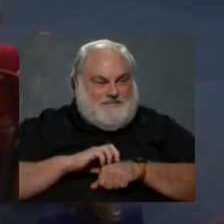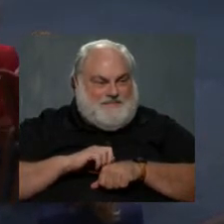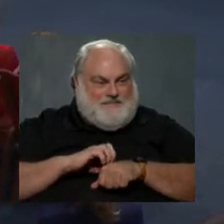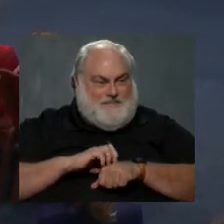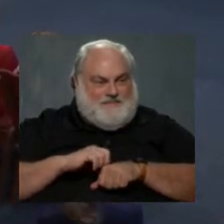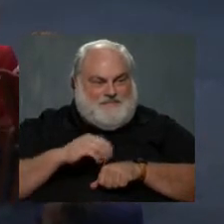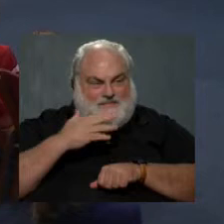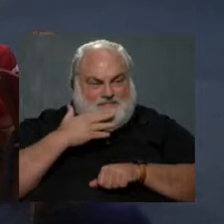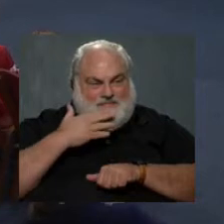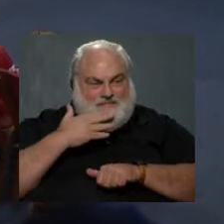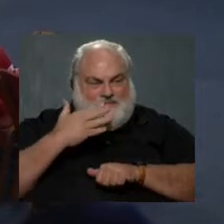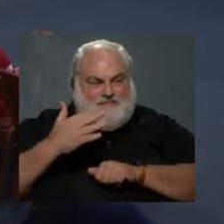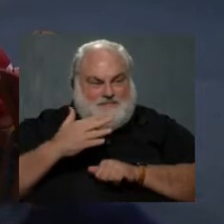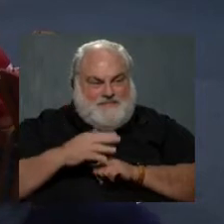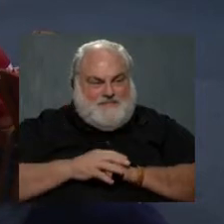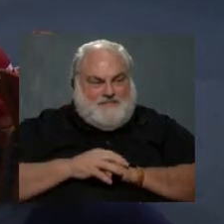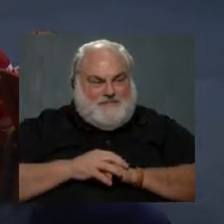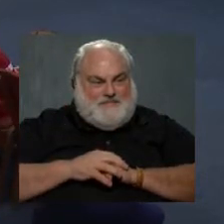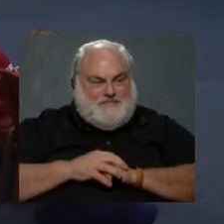Thank you.